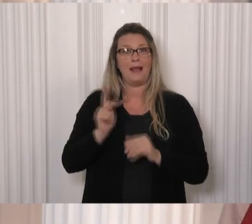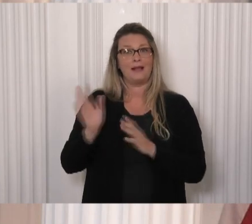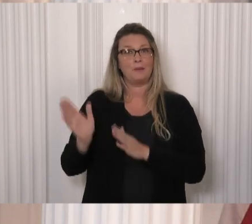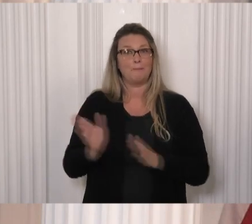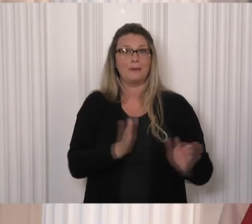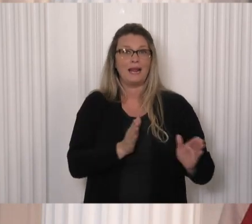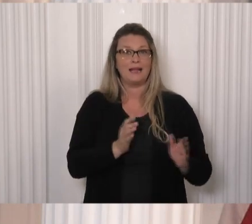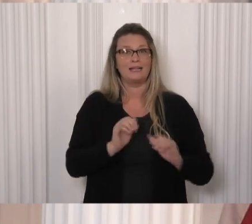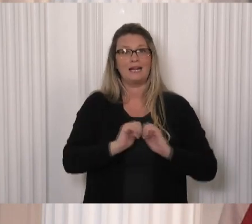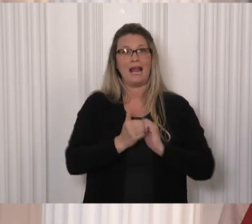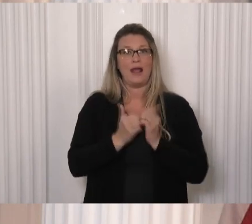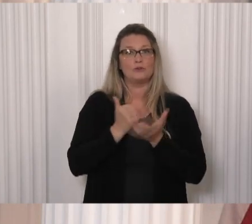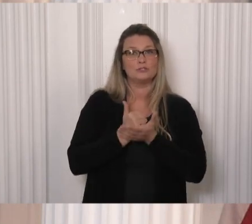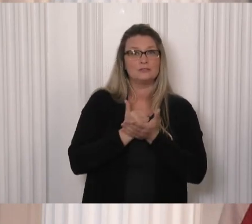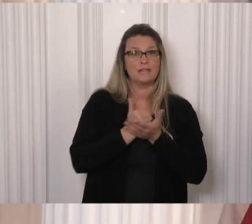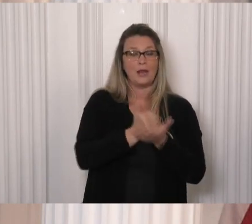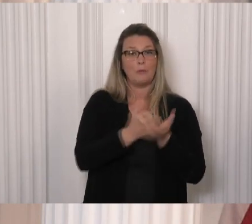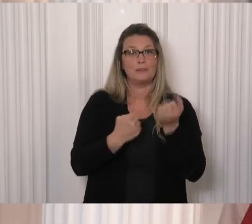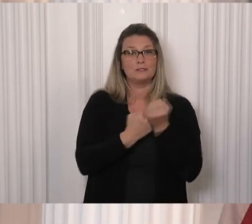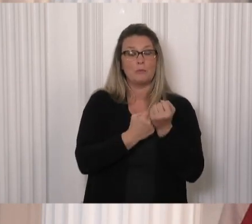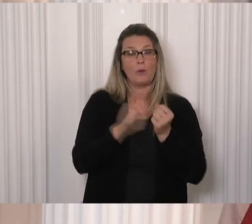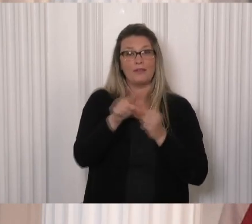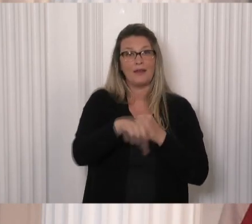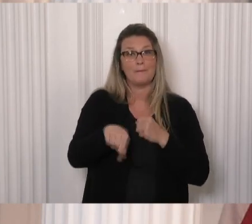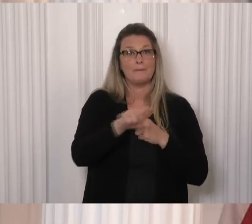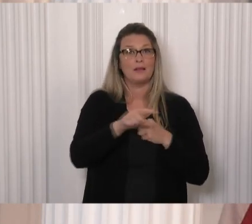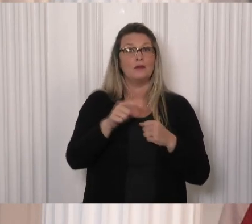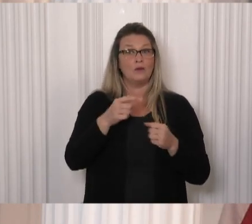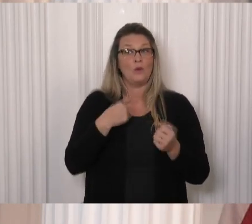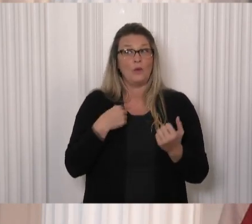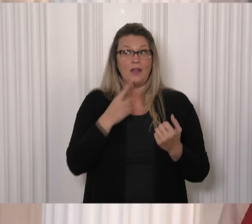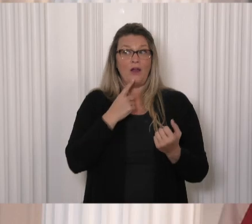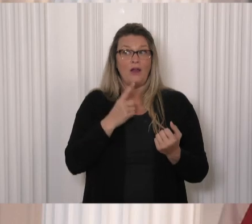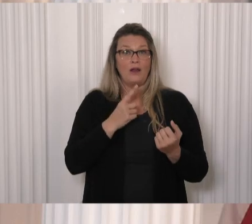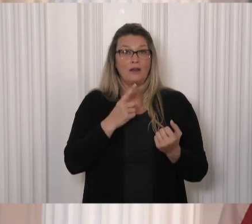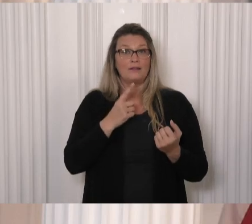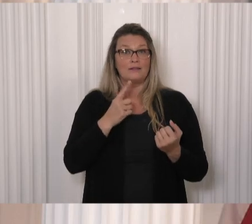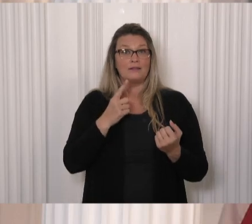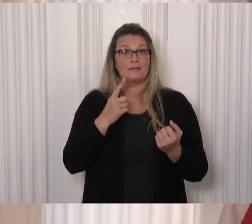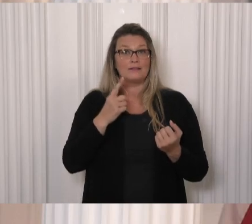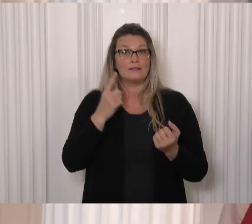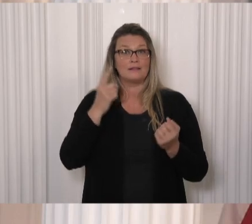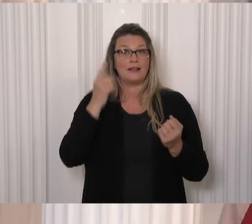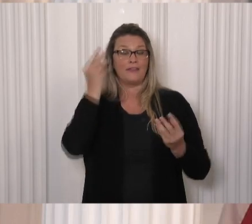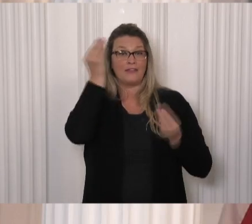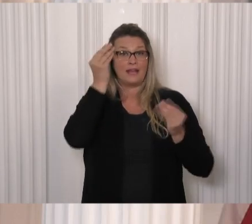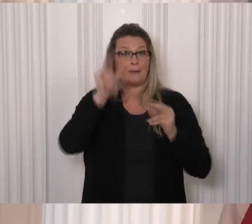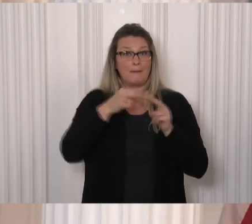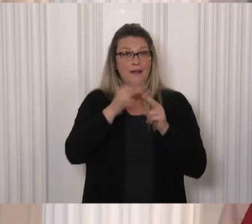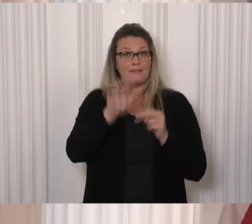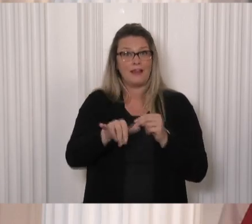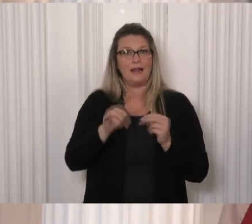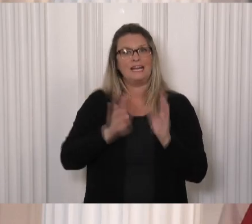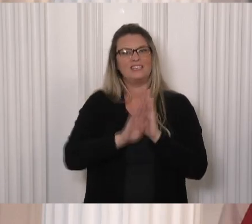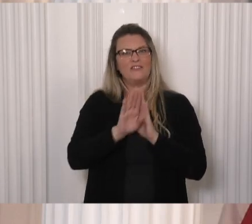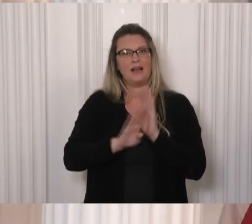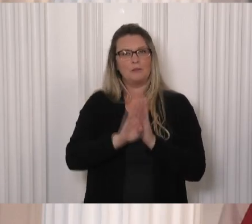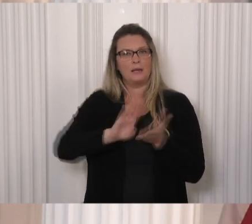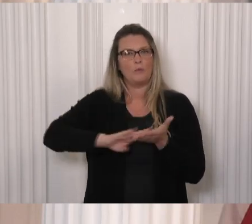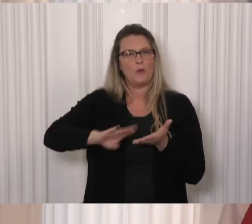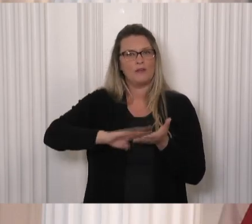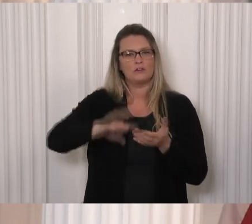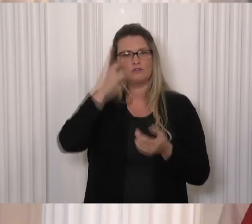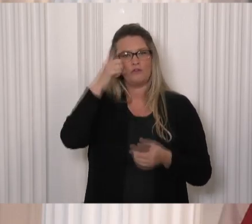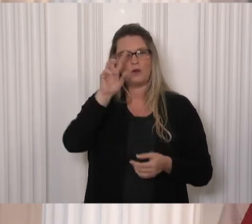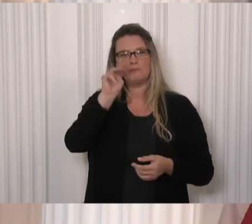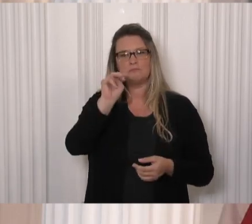be supported. We think about that when we are developing our 1135 waivers for